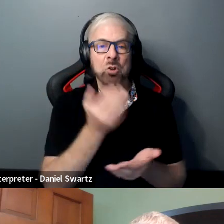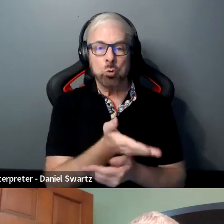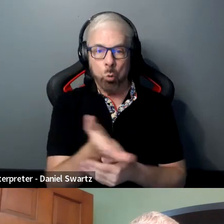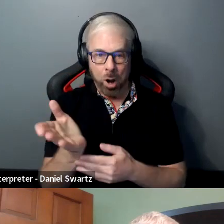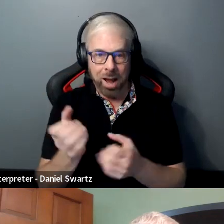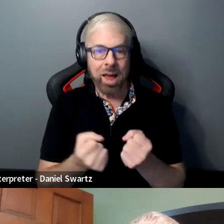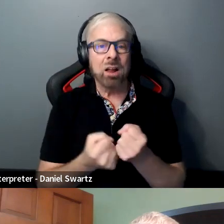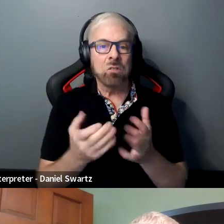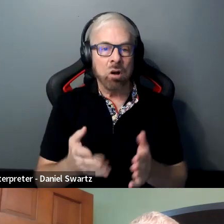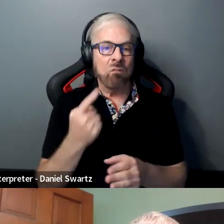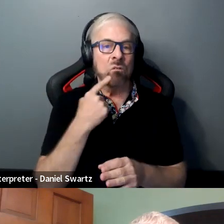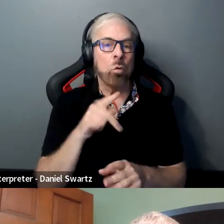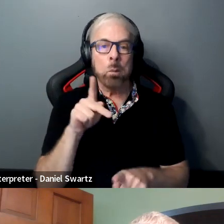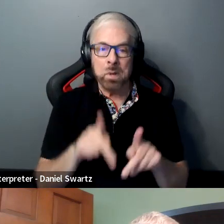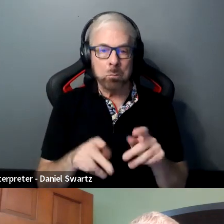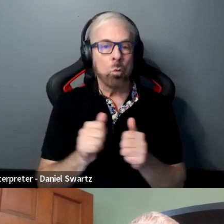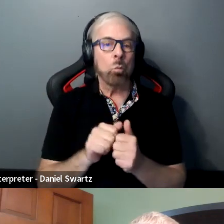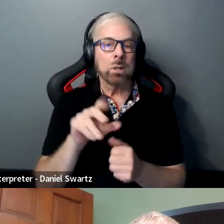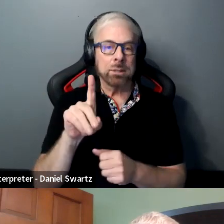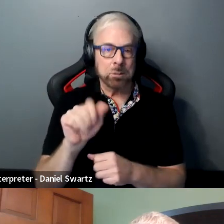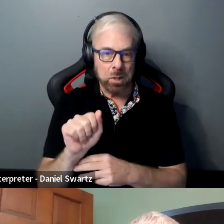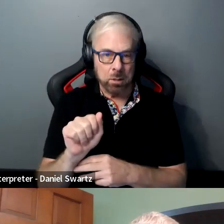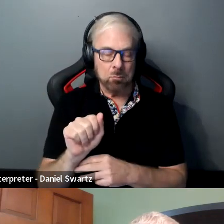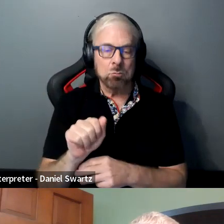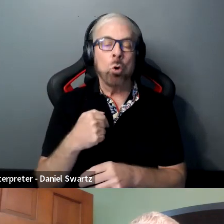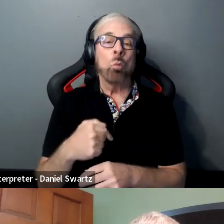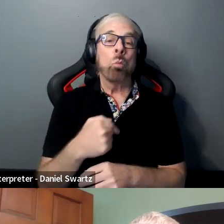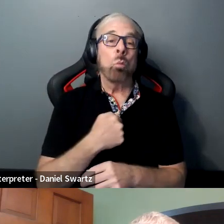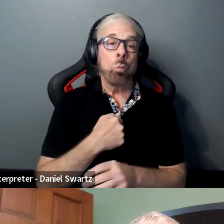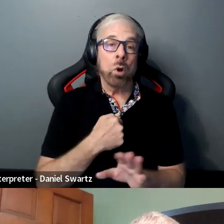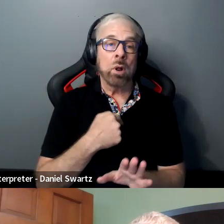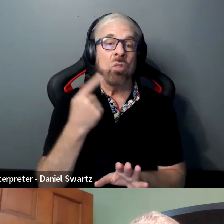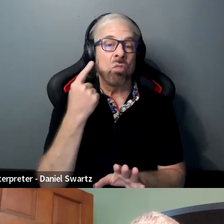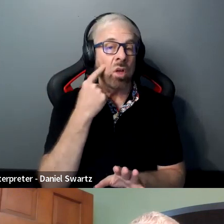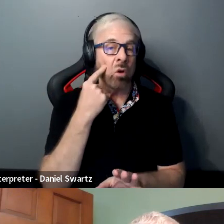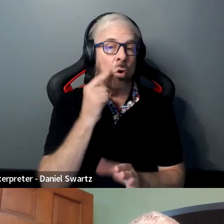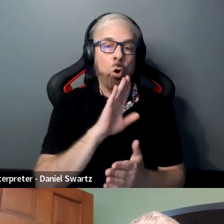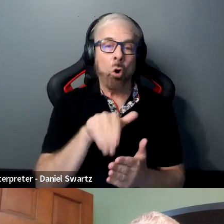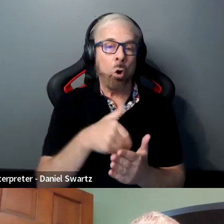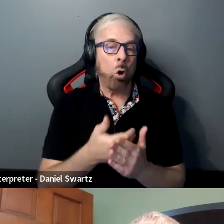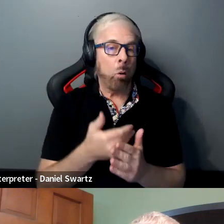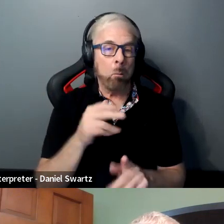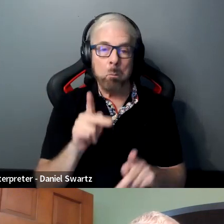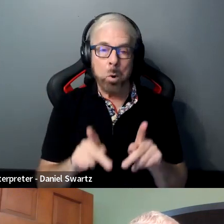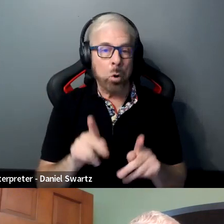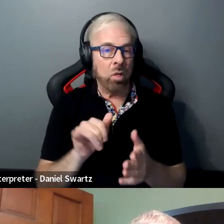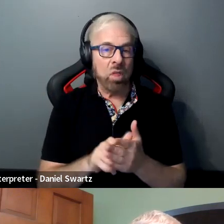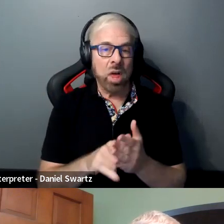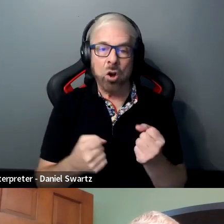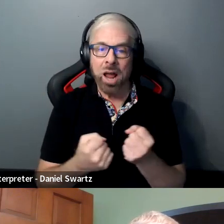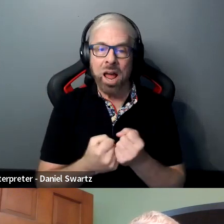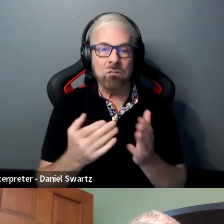advocates for persons with disabilities, and we think that all persons who are advocates for those